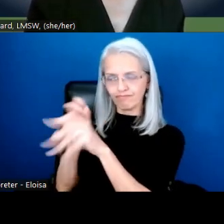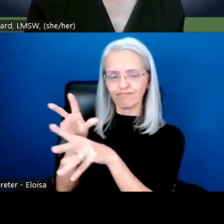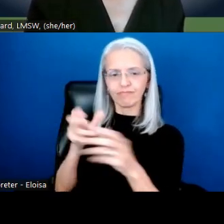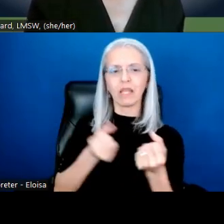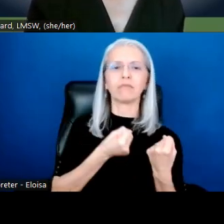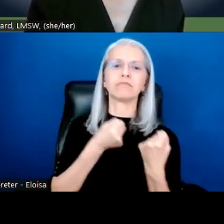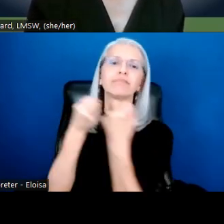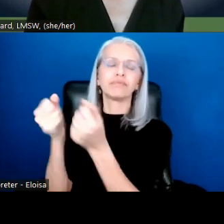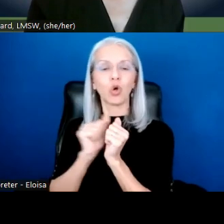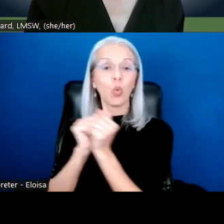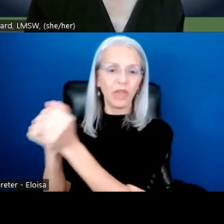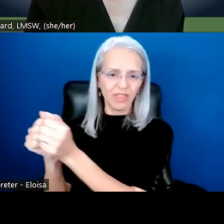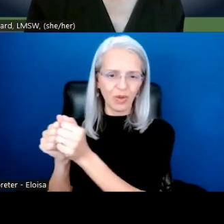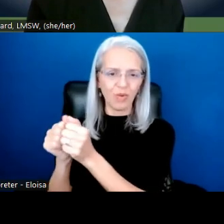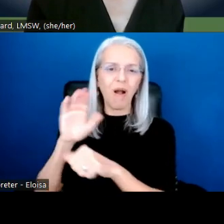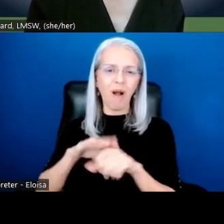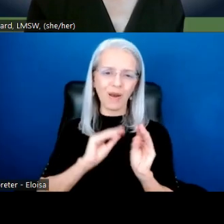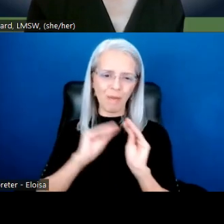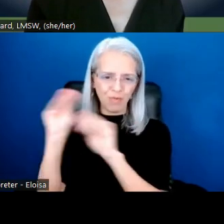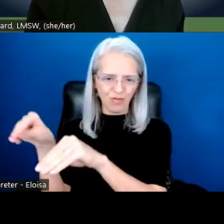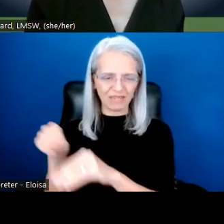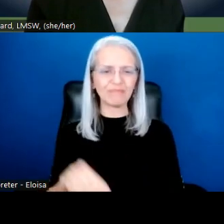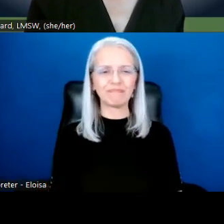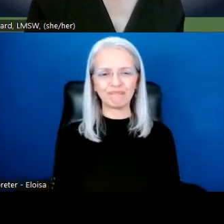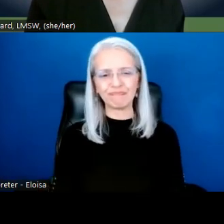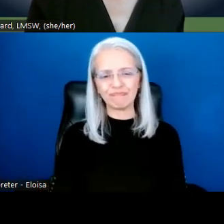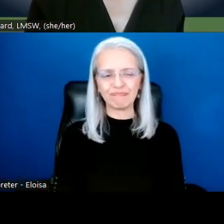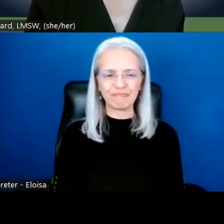you on this moving vehicle.